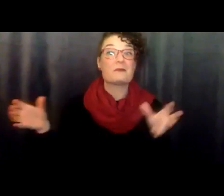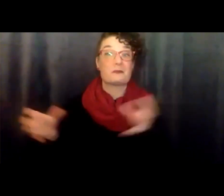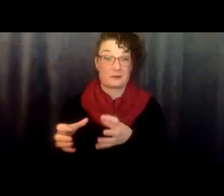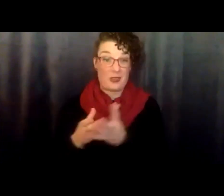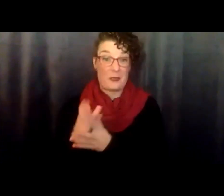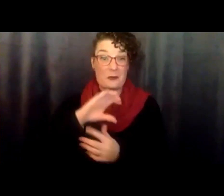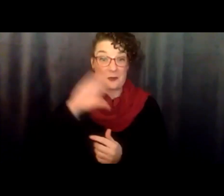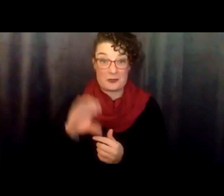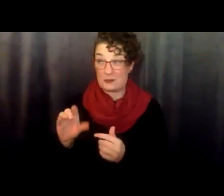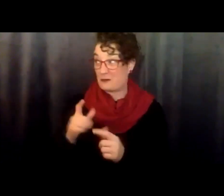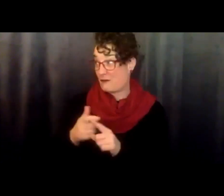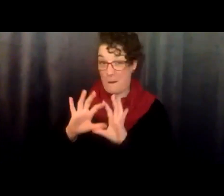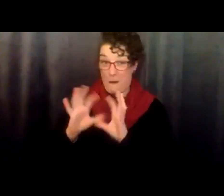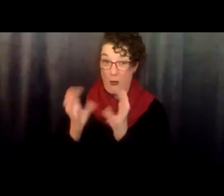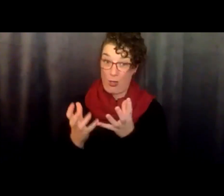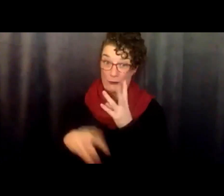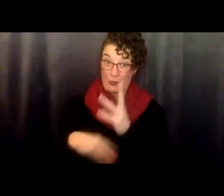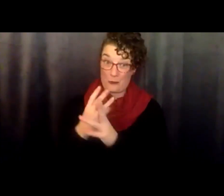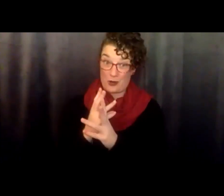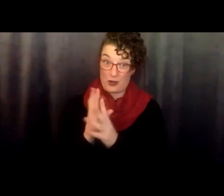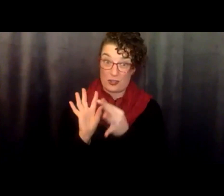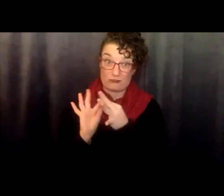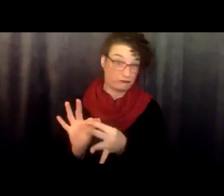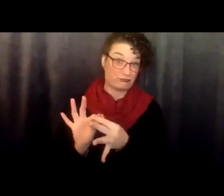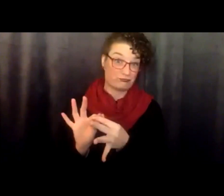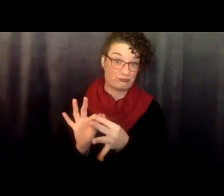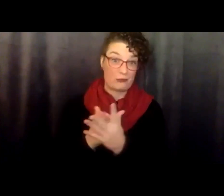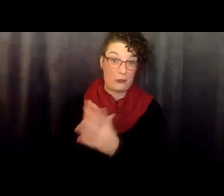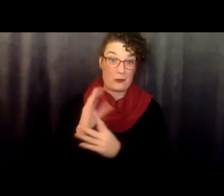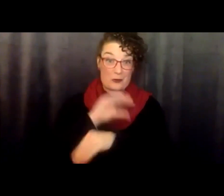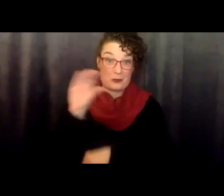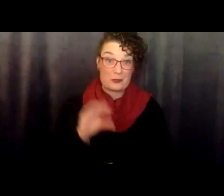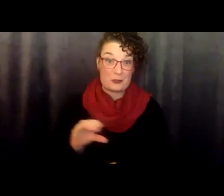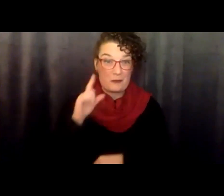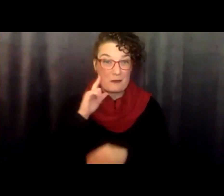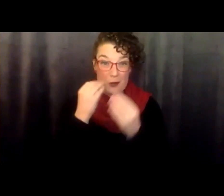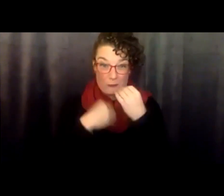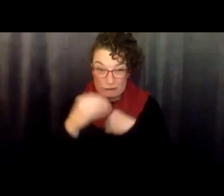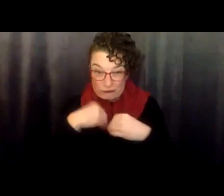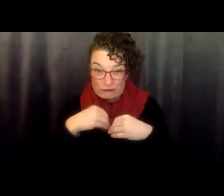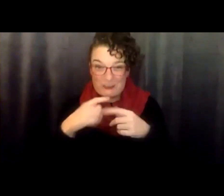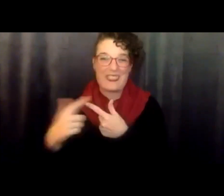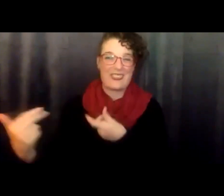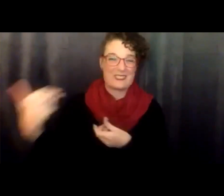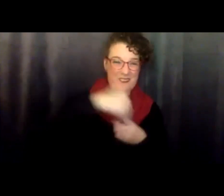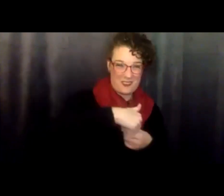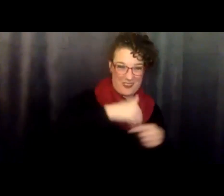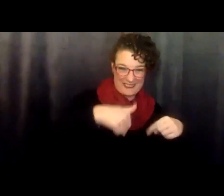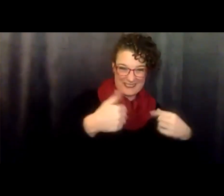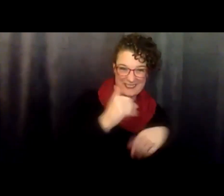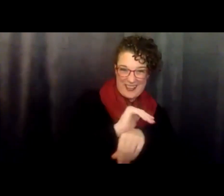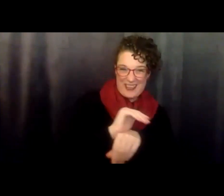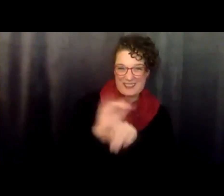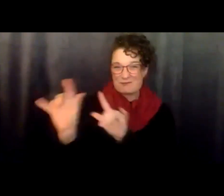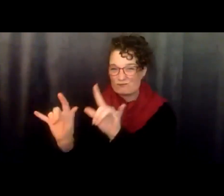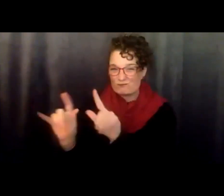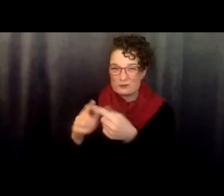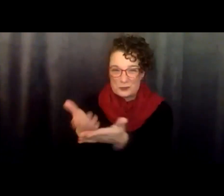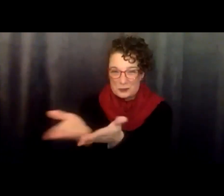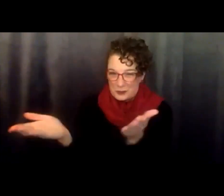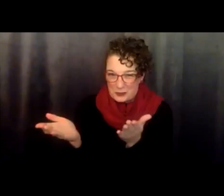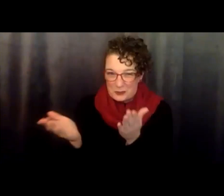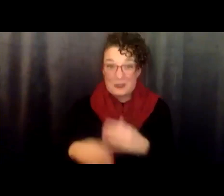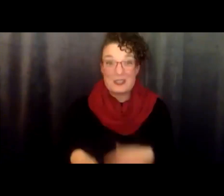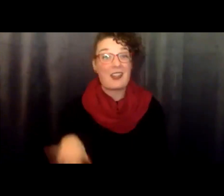from around the world to have dinner together and then to join the show. So lots of love to you all.